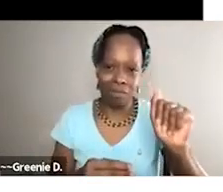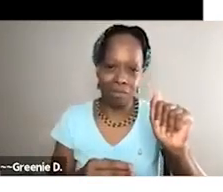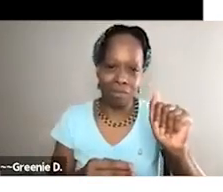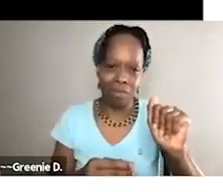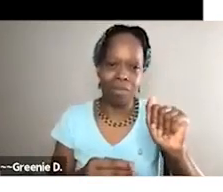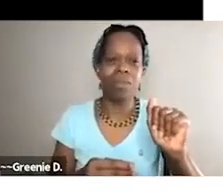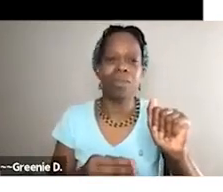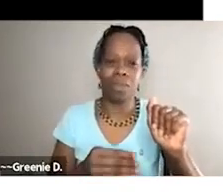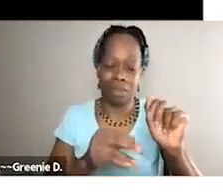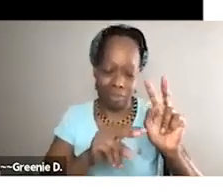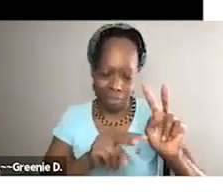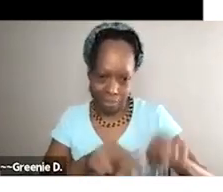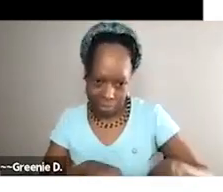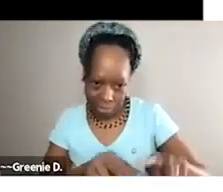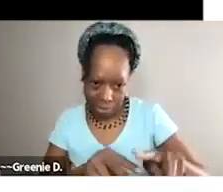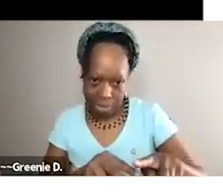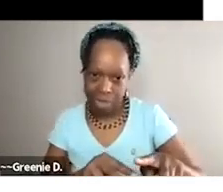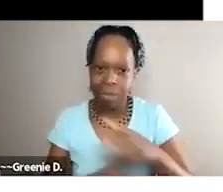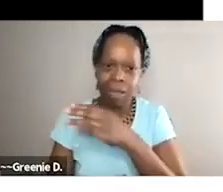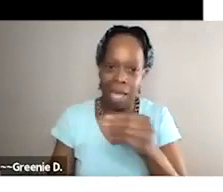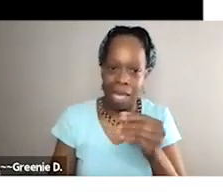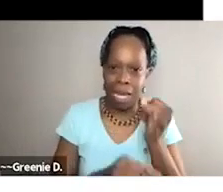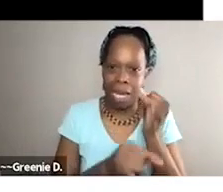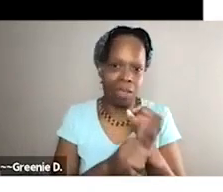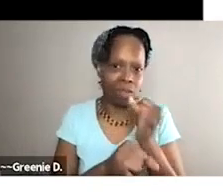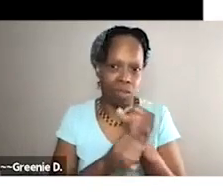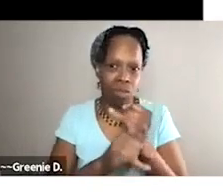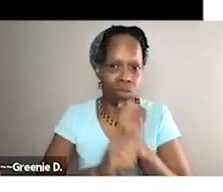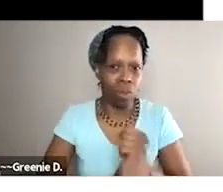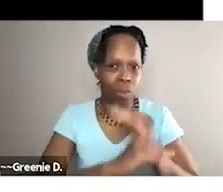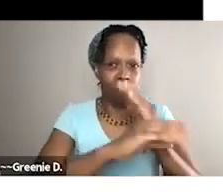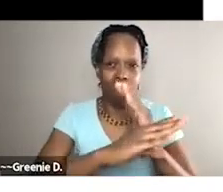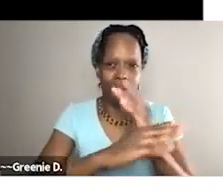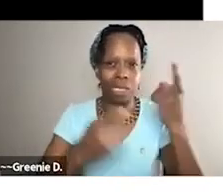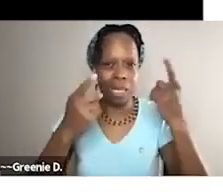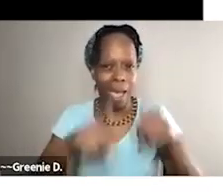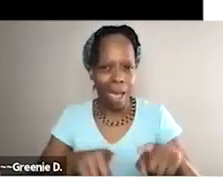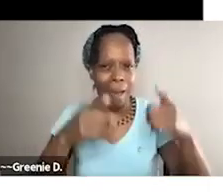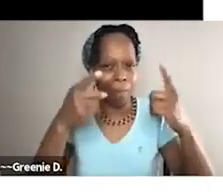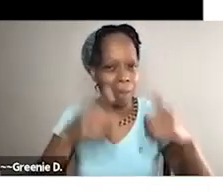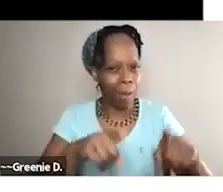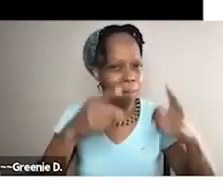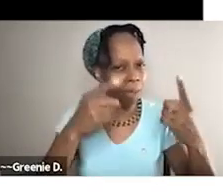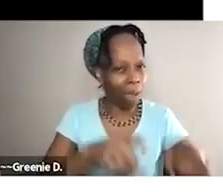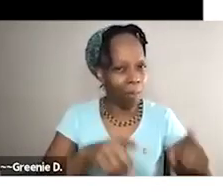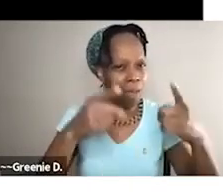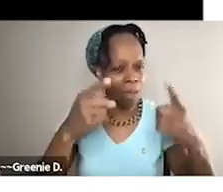are incredibly systemic. We've mentioned in other webinars of this series how ableism shows